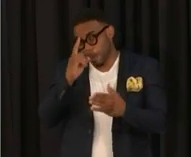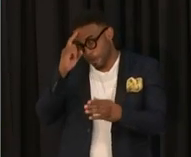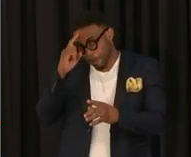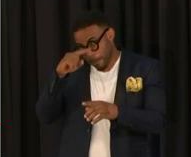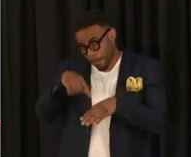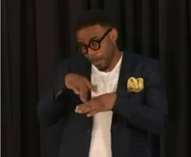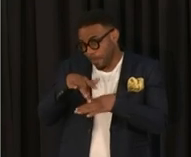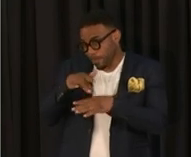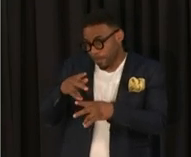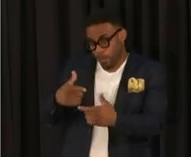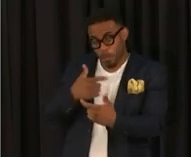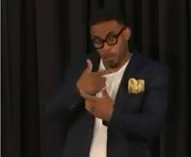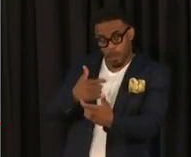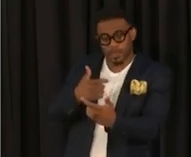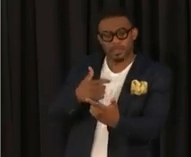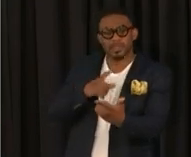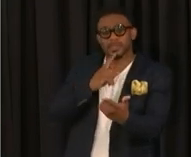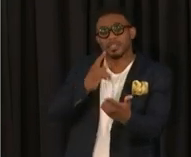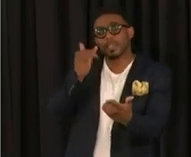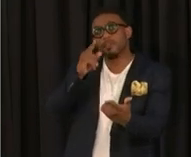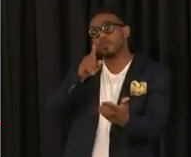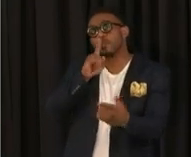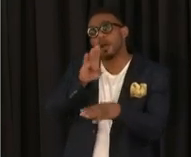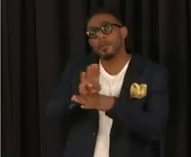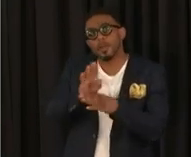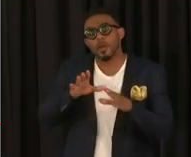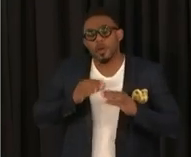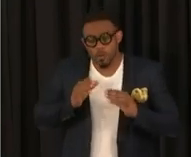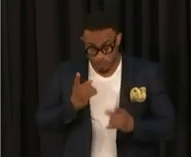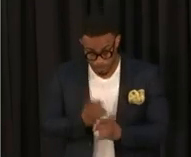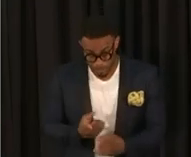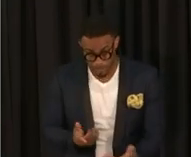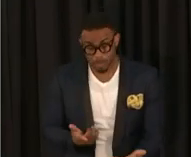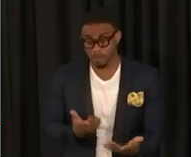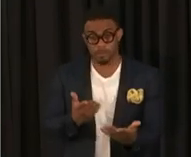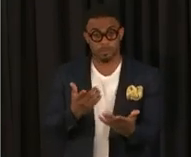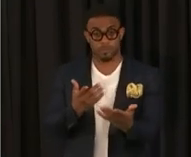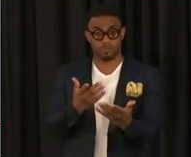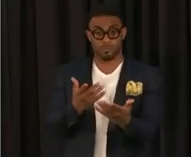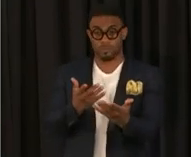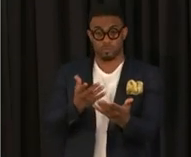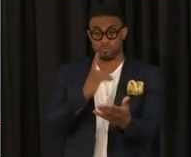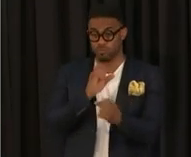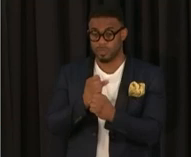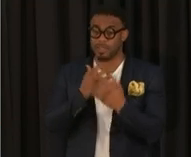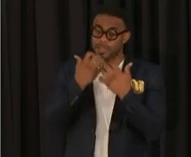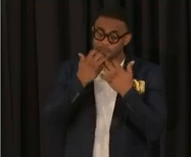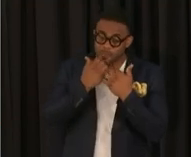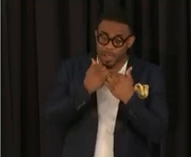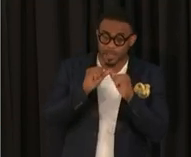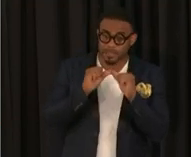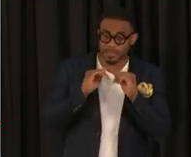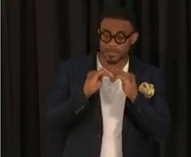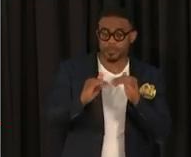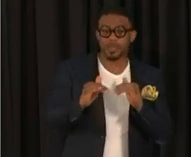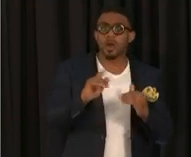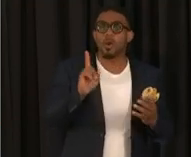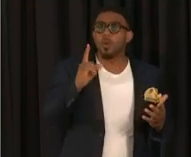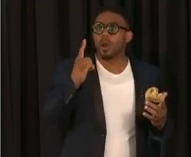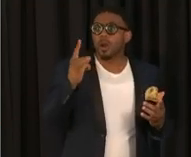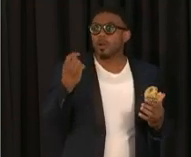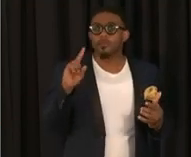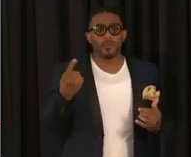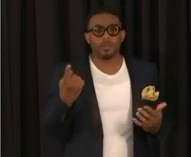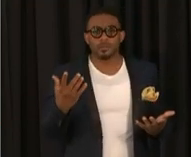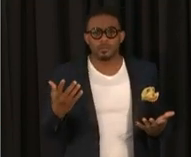probably on the minds of the folks watching is, if you're a business owner, right, and you really value sustainability, where